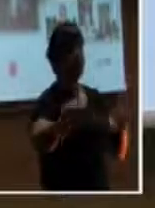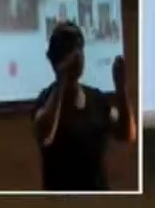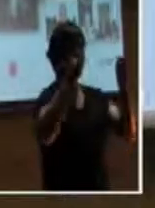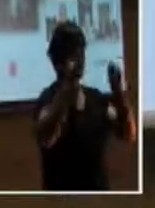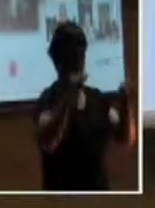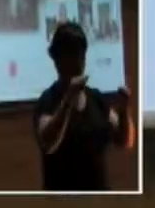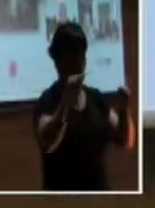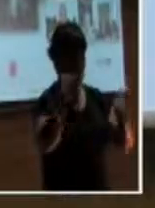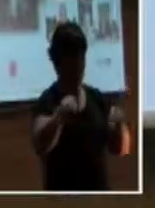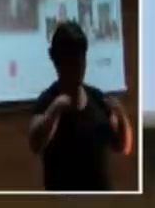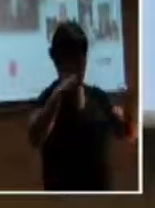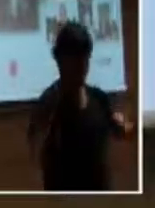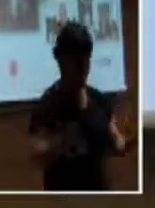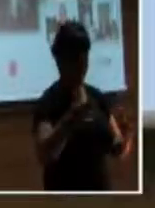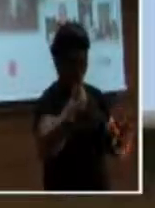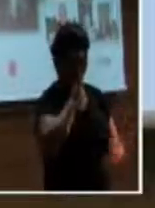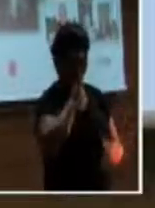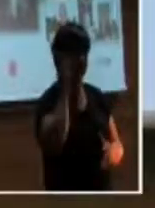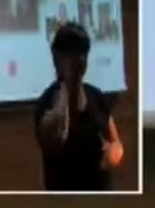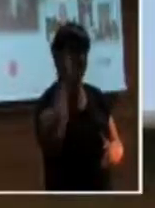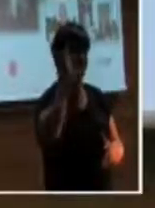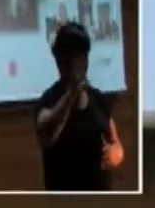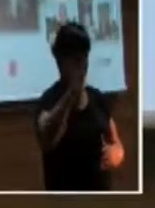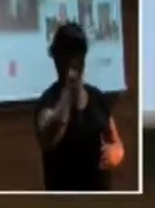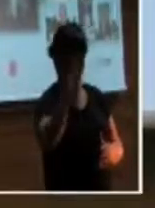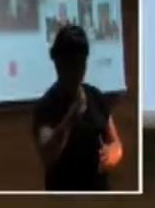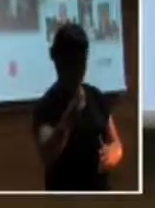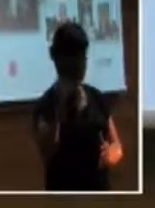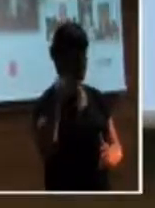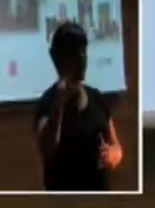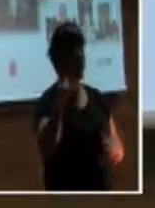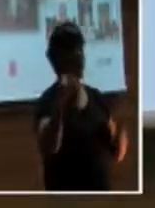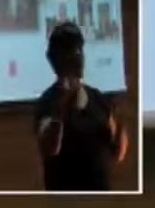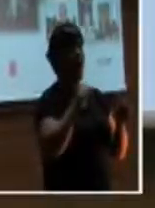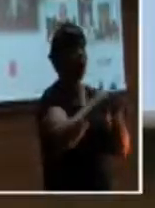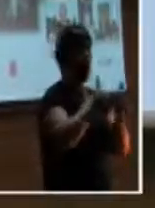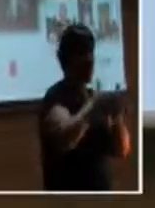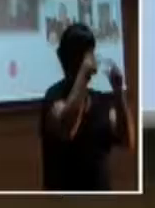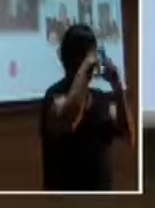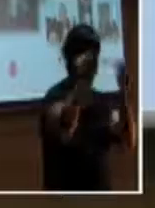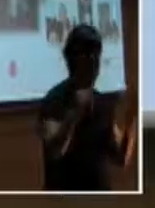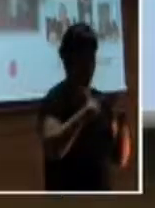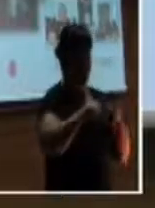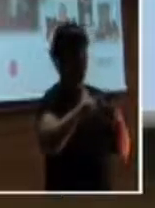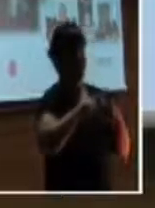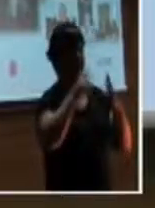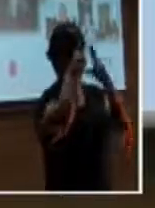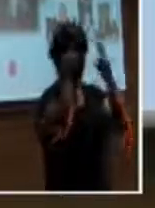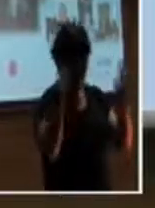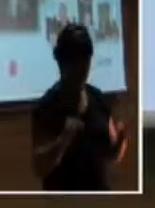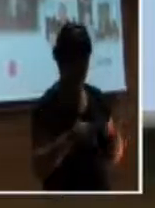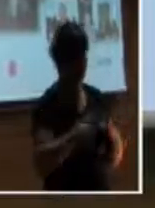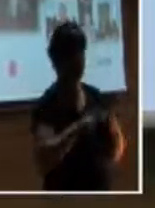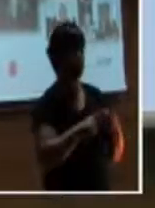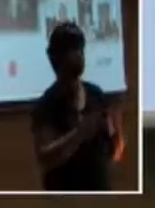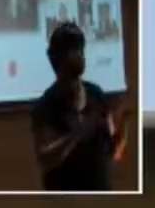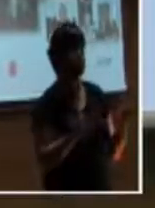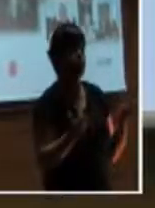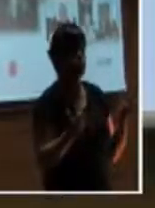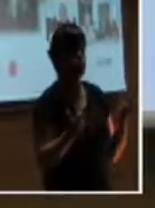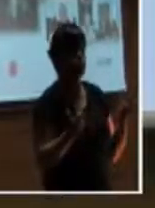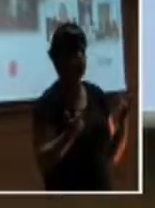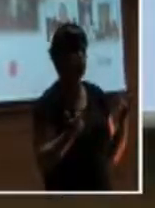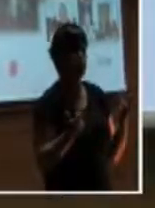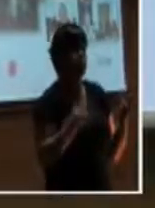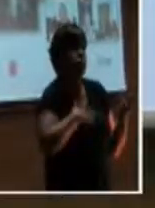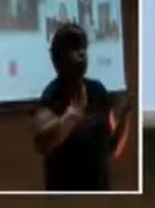nursing assistants to physicians, and beyond that, they want to prepare professionals with academic